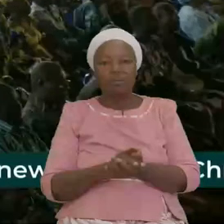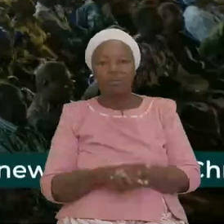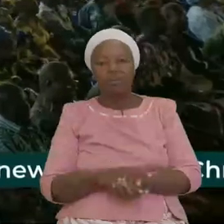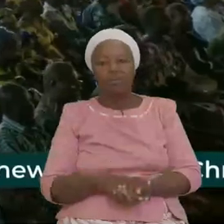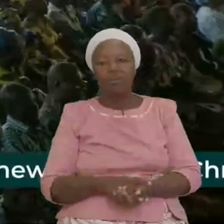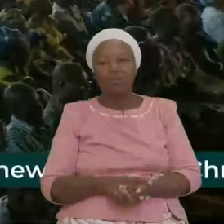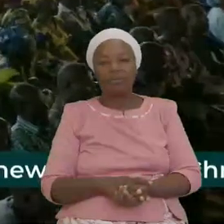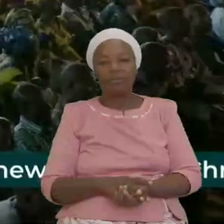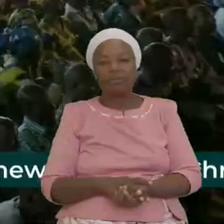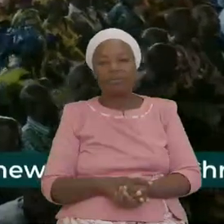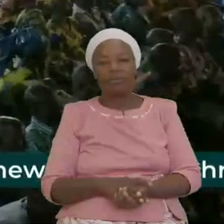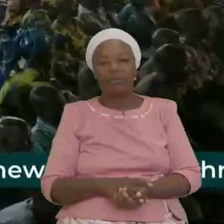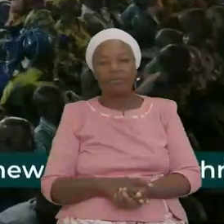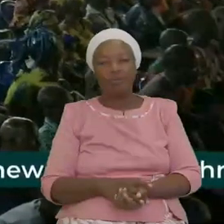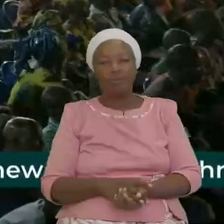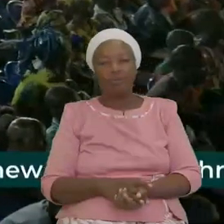+234 915 444 9263.